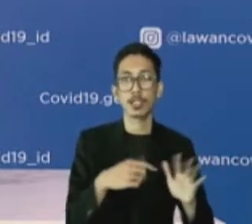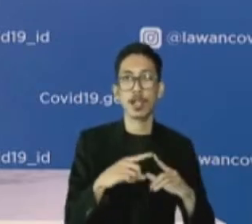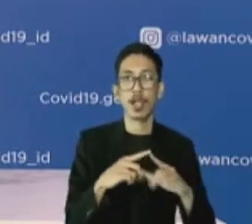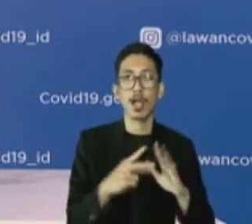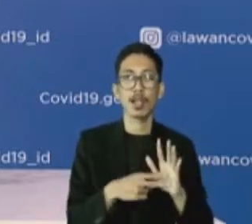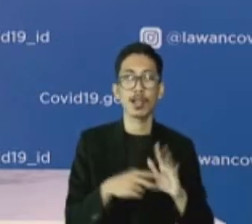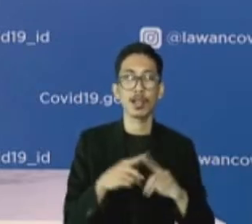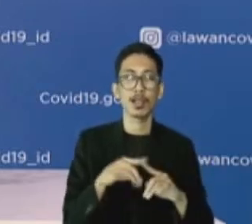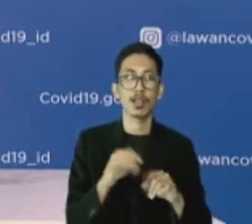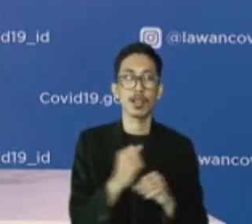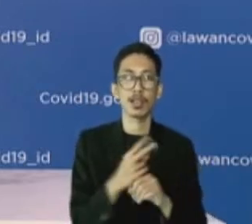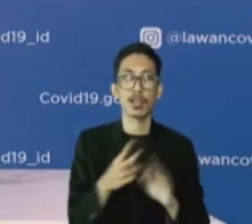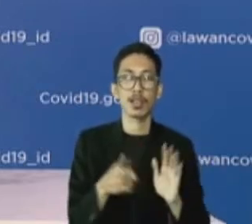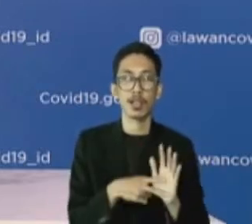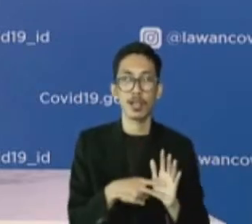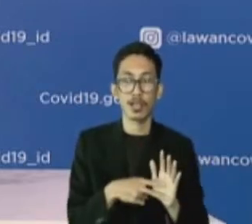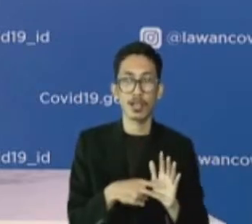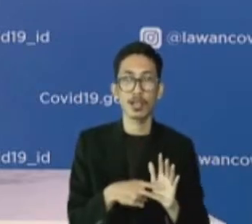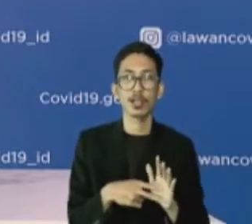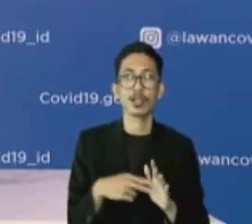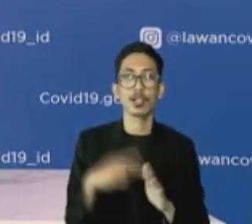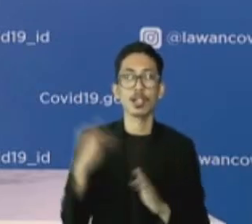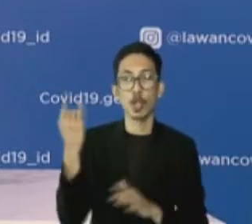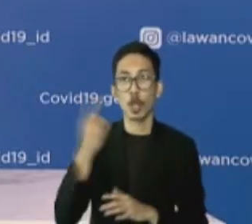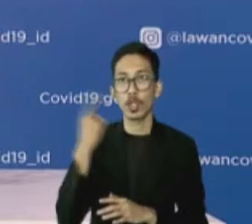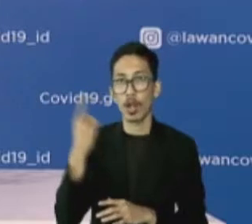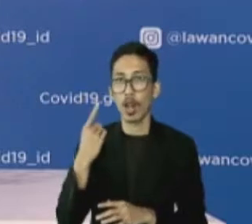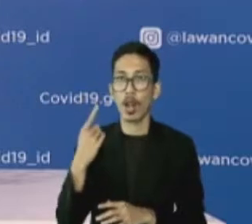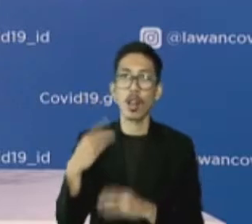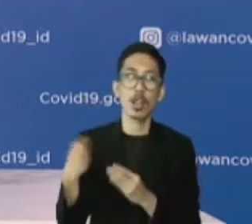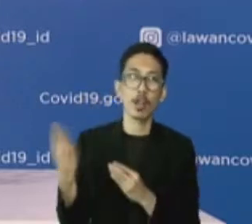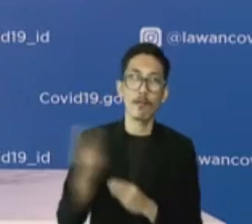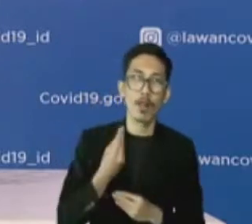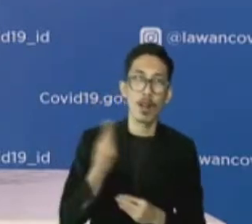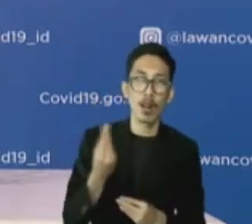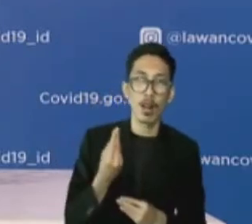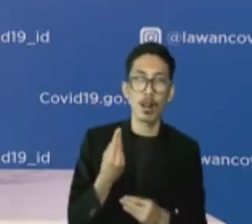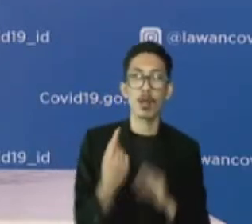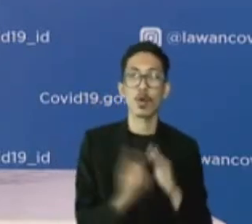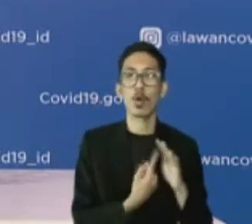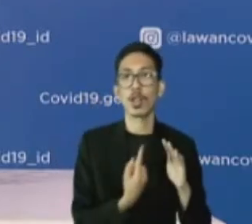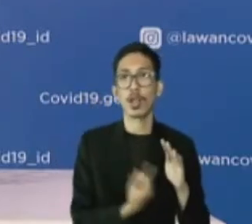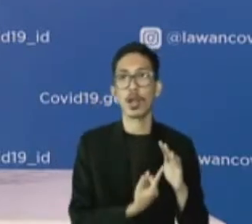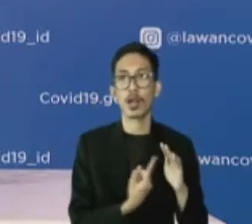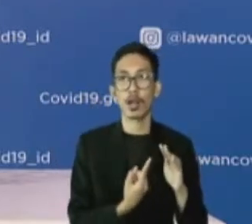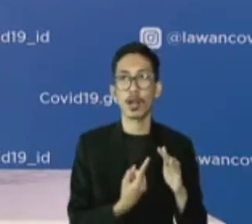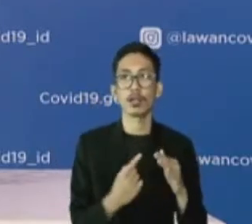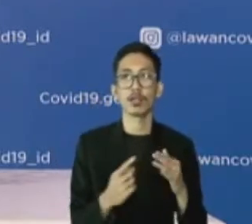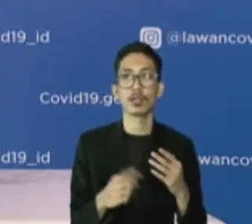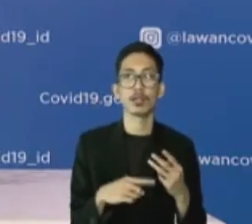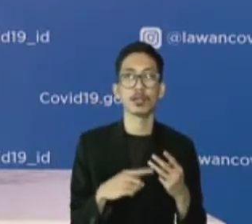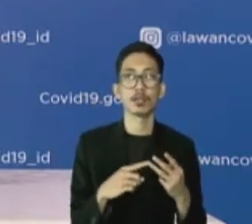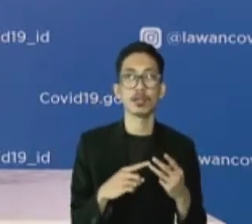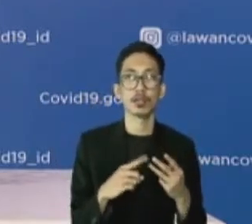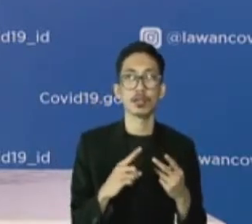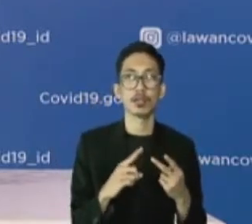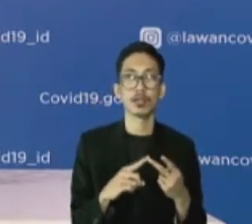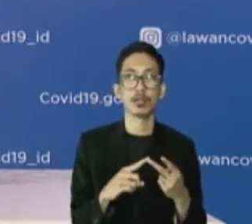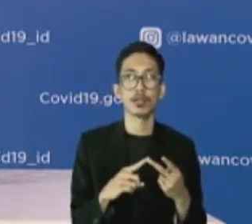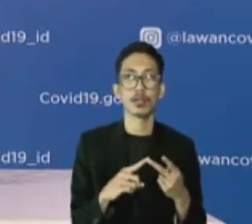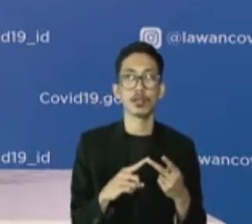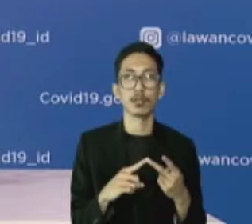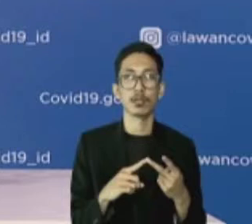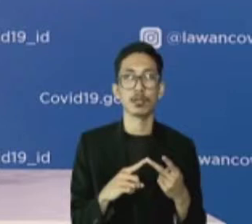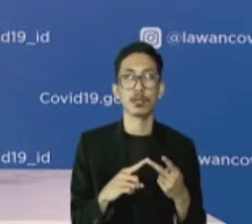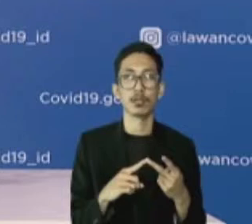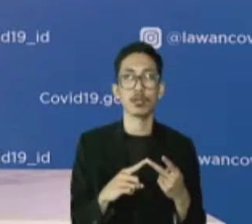First is the international travelers are required to undergo quarantine. Second is the international travelers are required